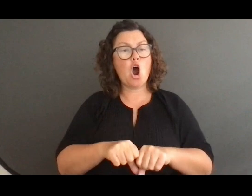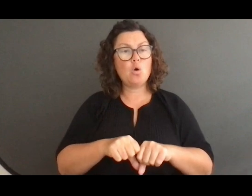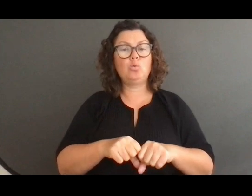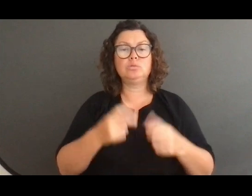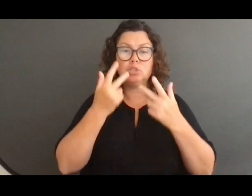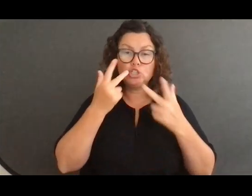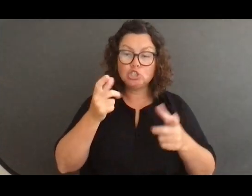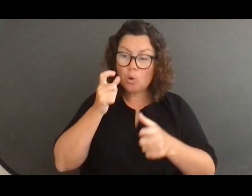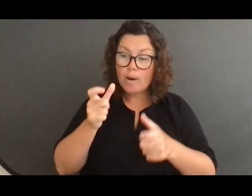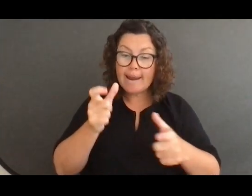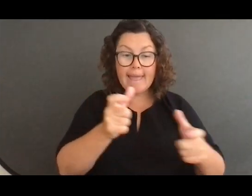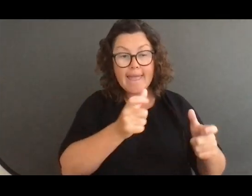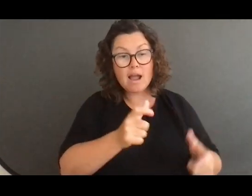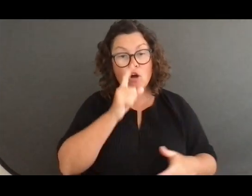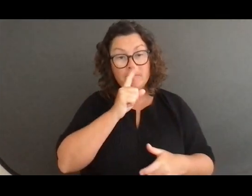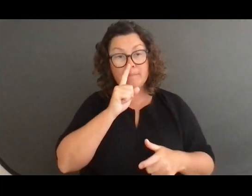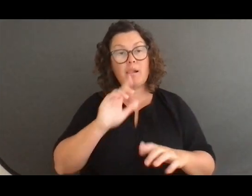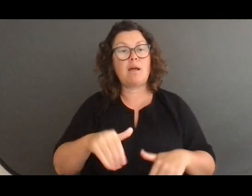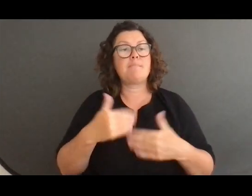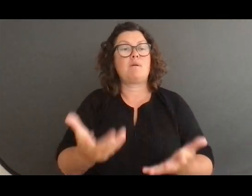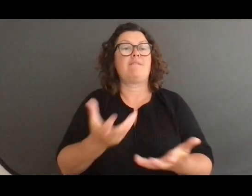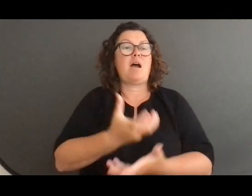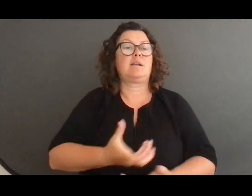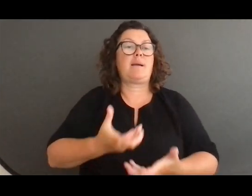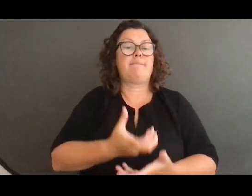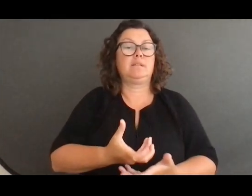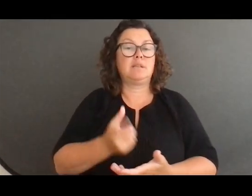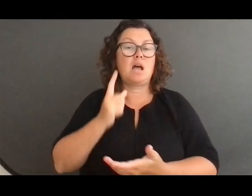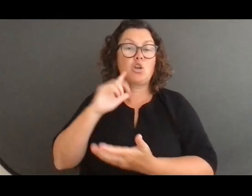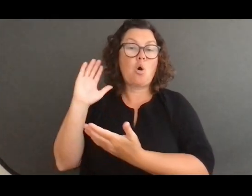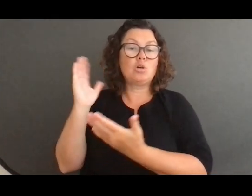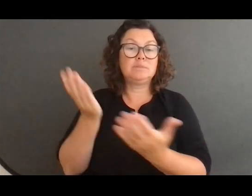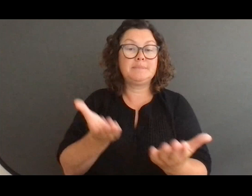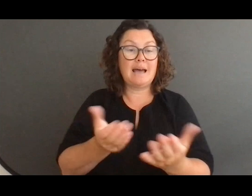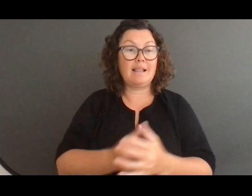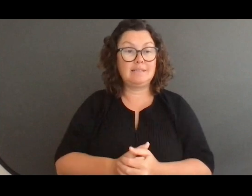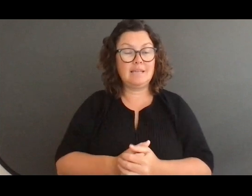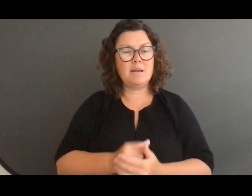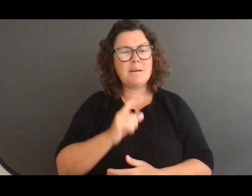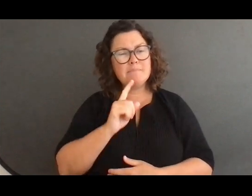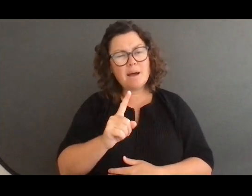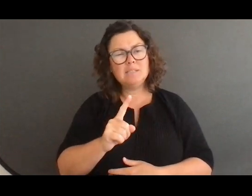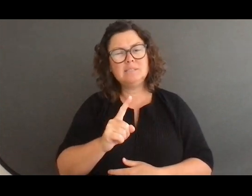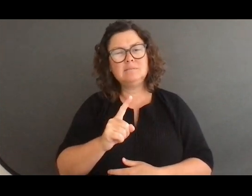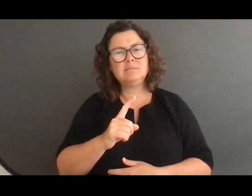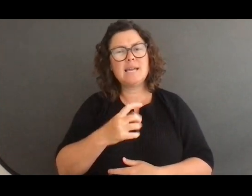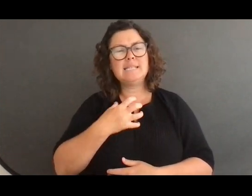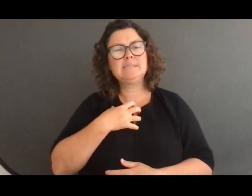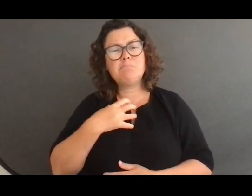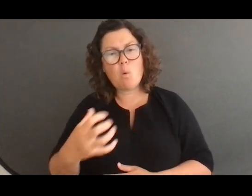and hospitality. But manakitanga is also more than this. It is also an idea of keeping people culturally